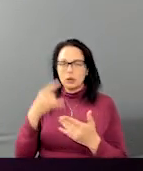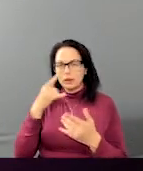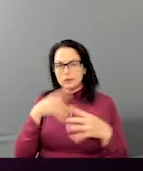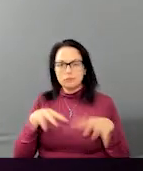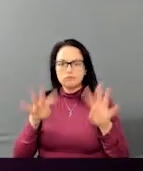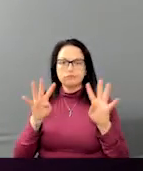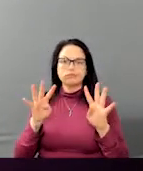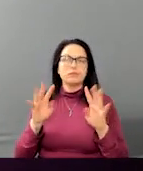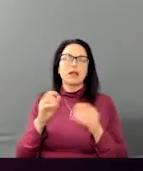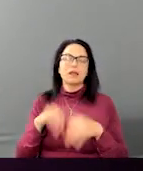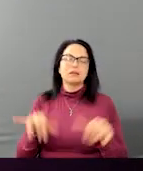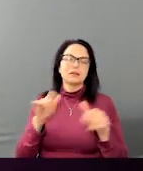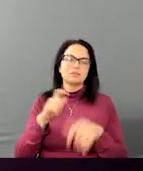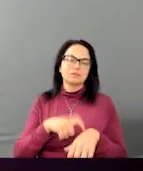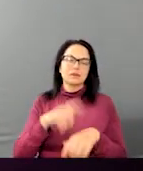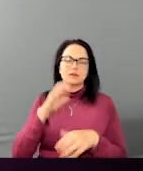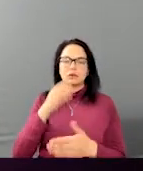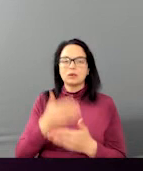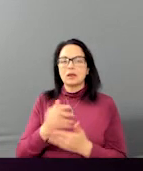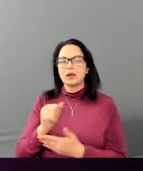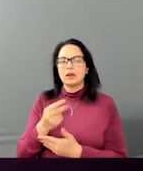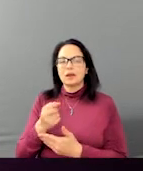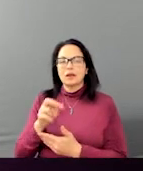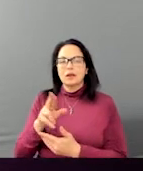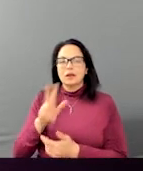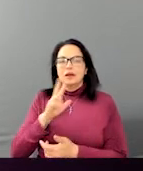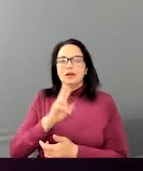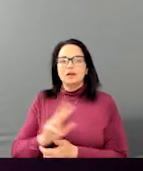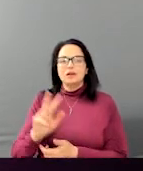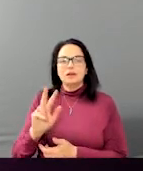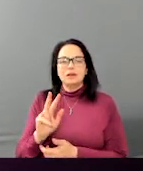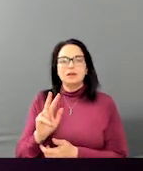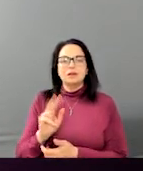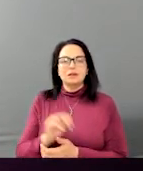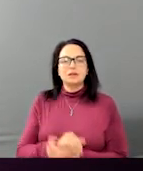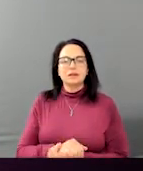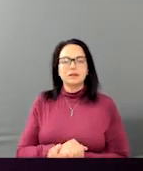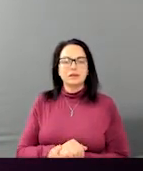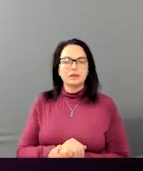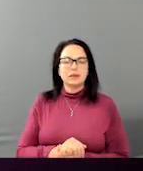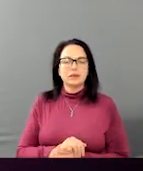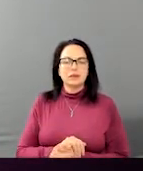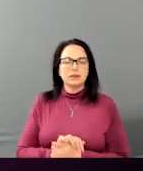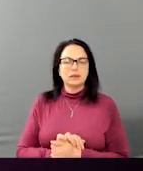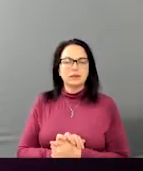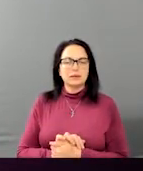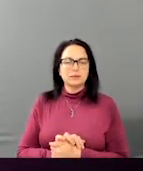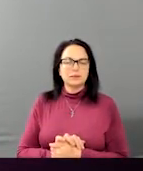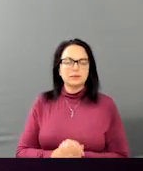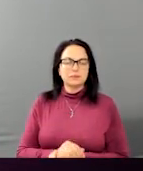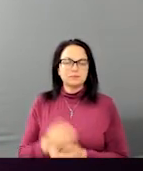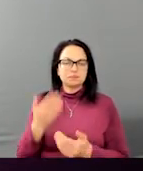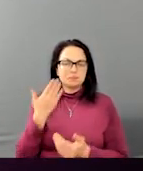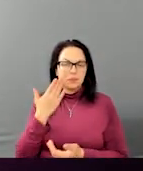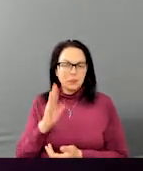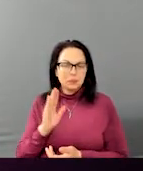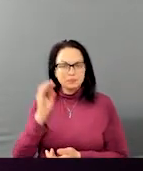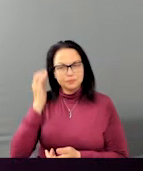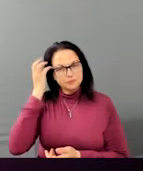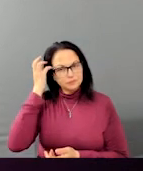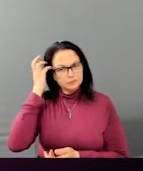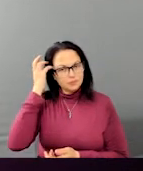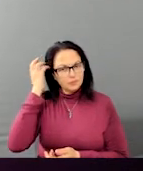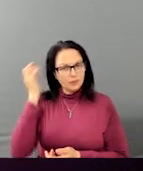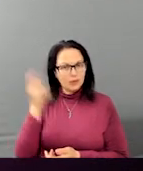time. So our son, Asher, he's 3, and he was being 3, I guess. I don't know. And